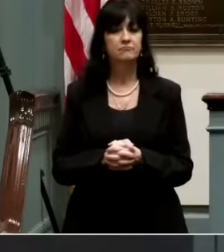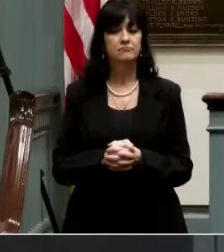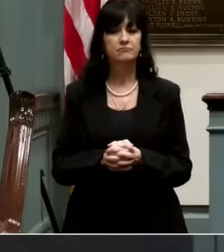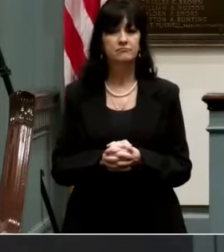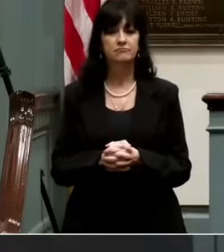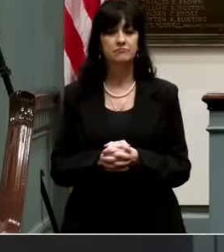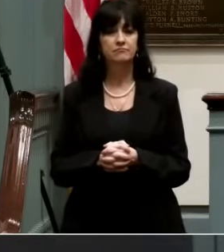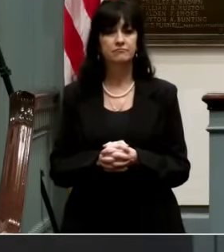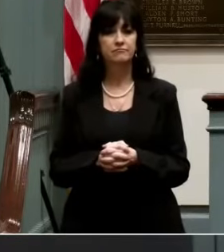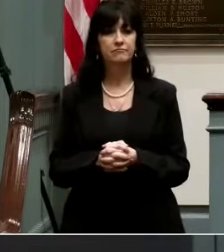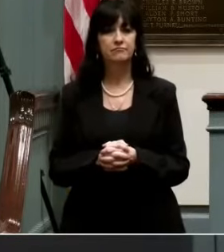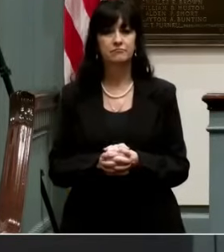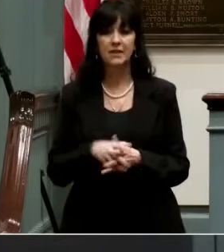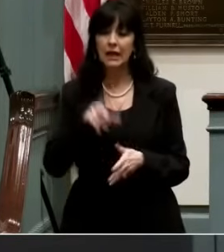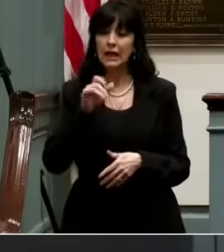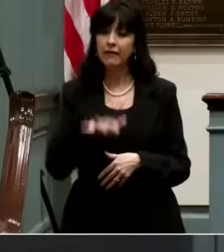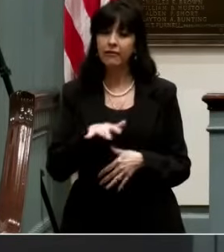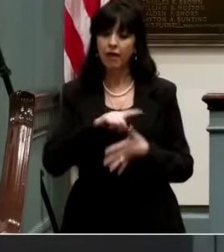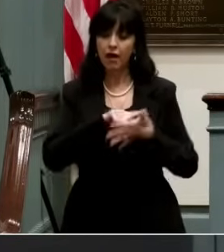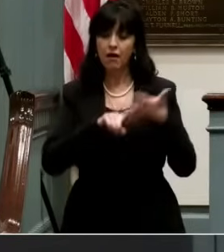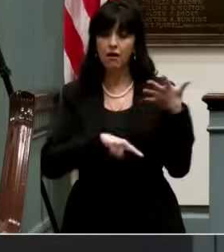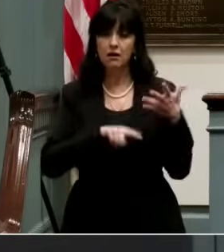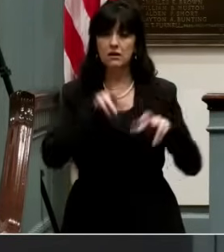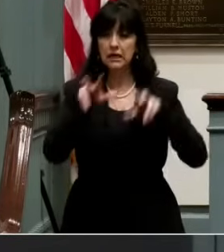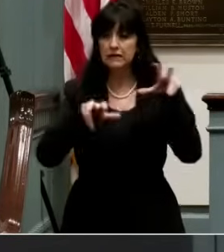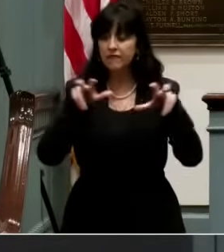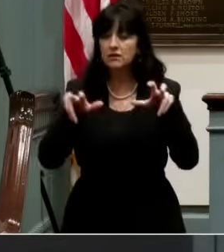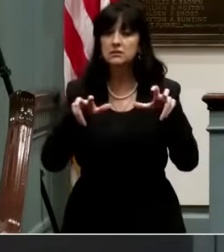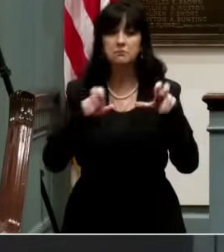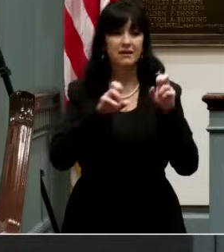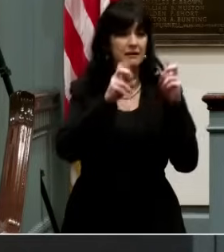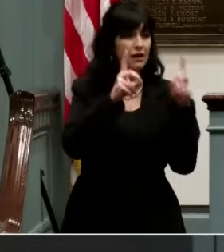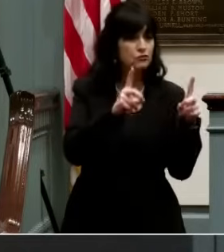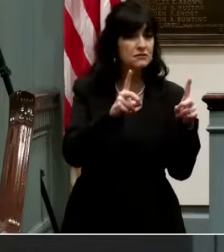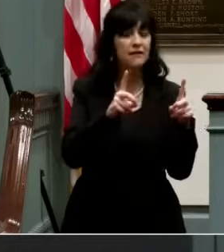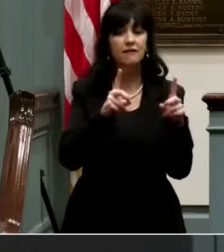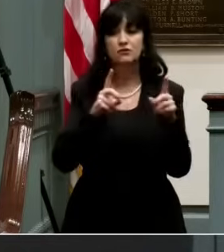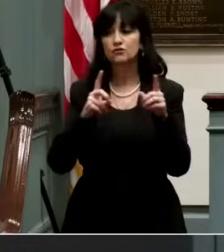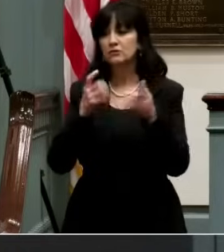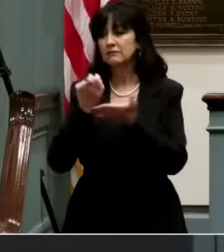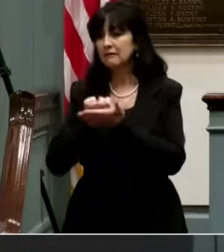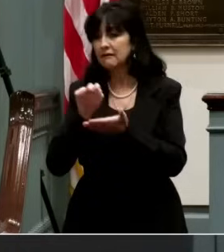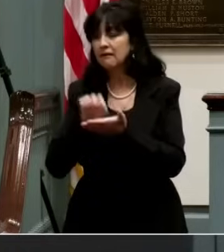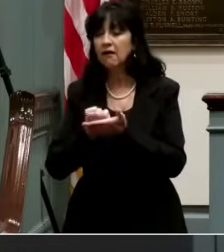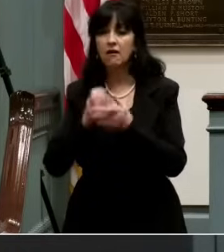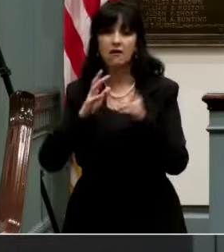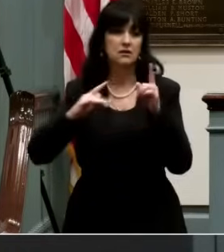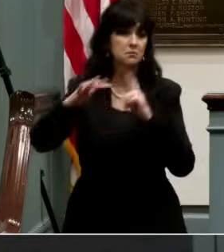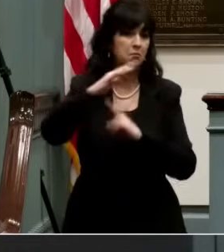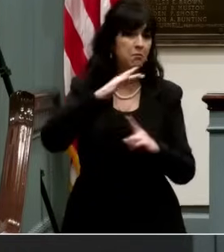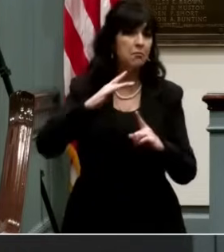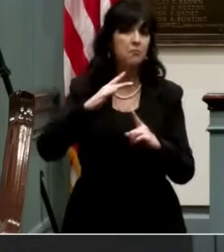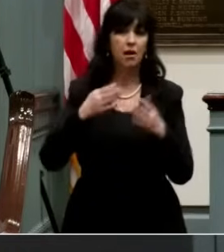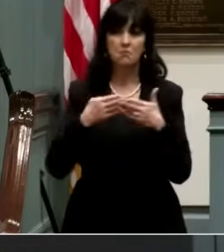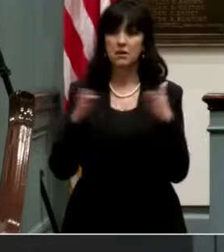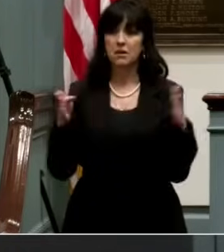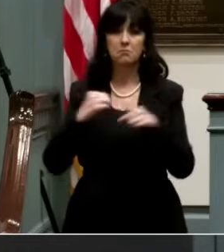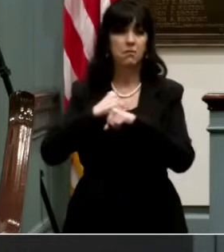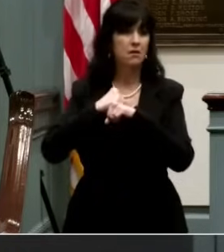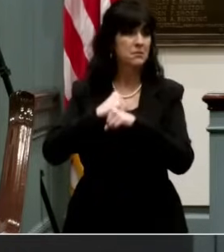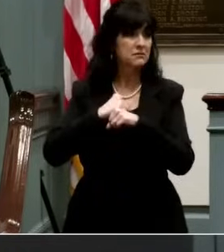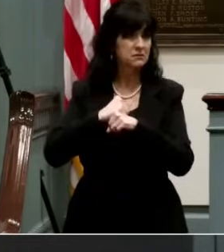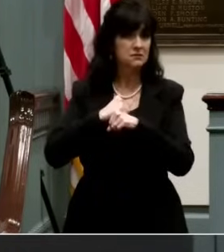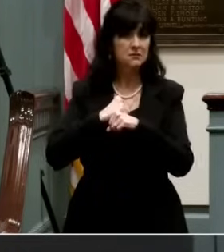We can't make any of these investments in education, in our economy, in environmental protection, and public safety if we don't have